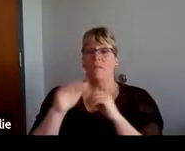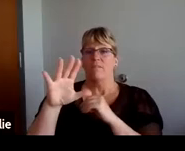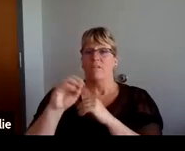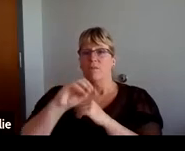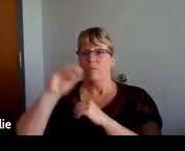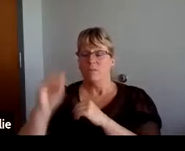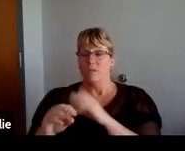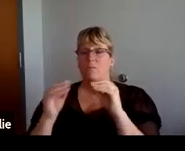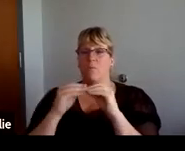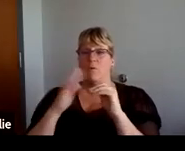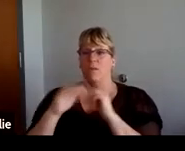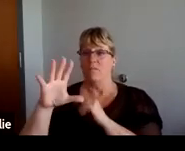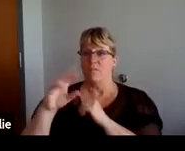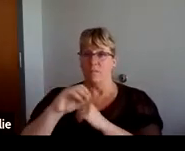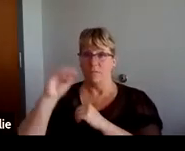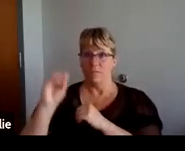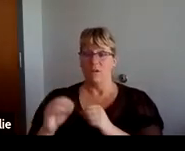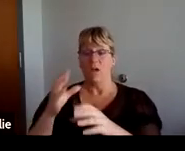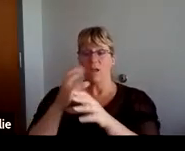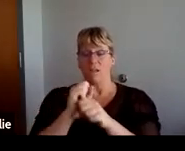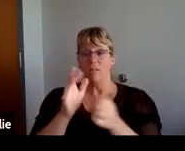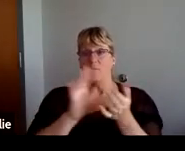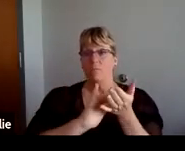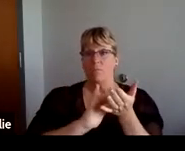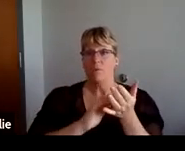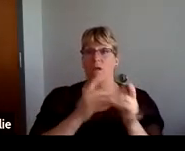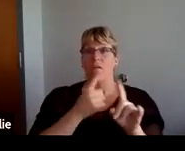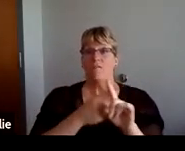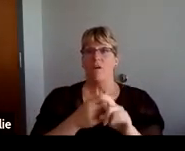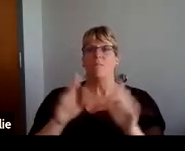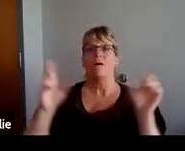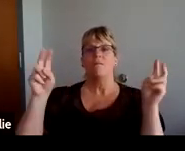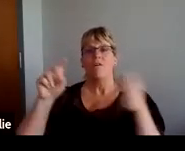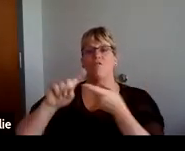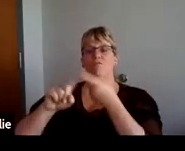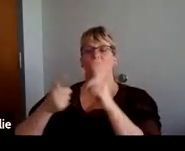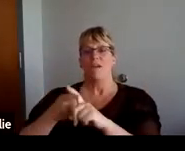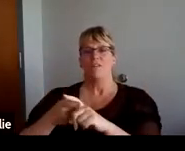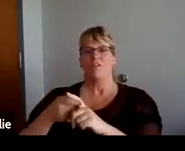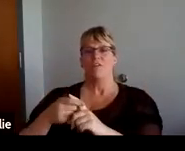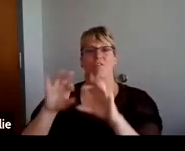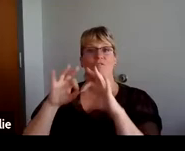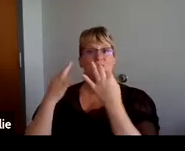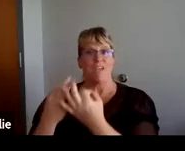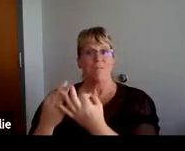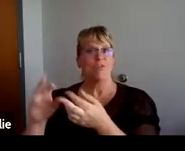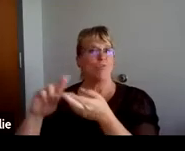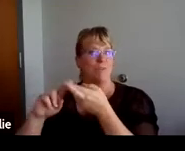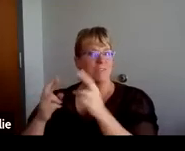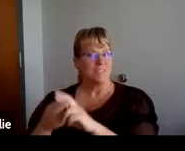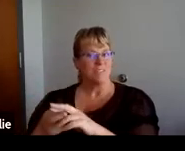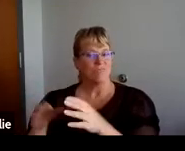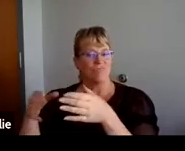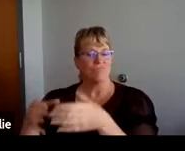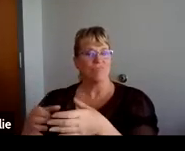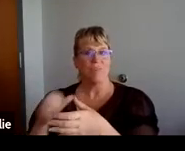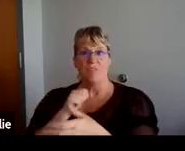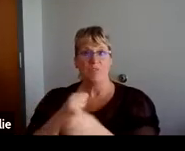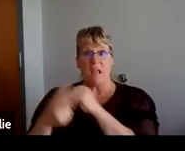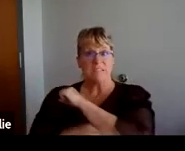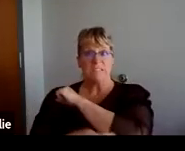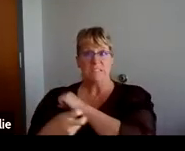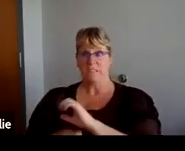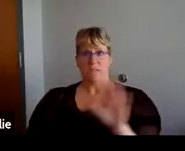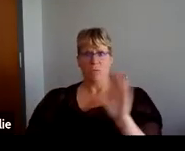over 50%, are getting their medications from a friend or a family member or a relative. They're not stealing it, they're